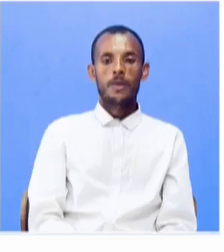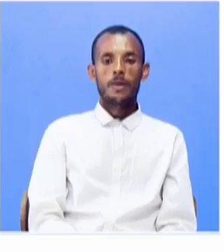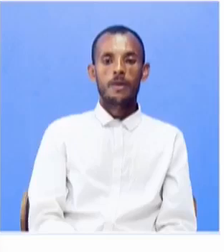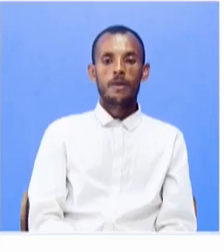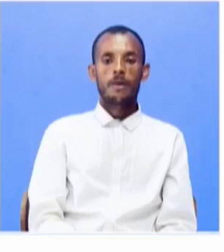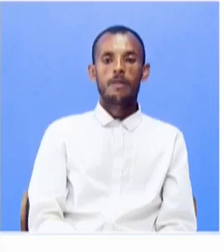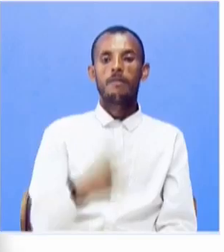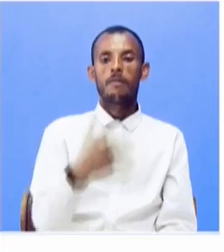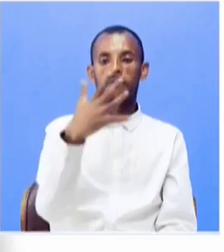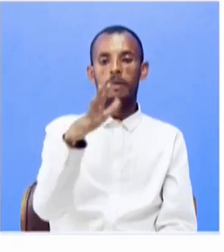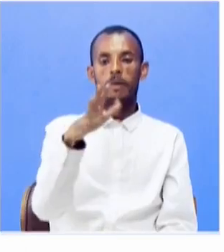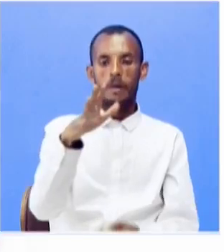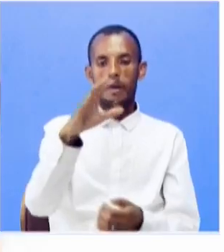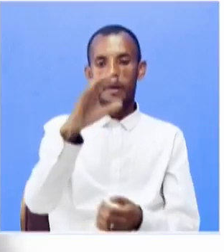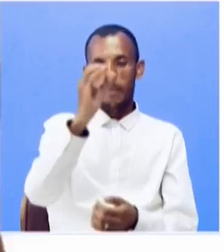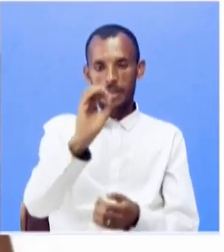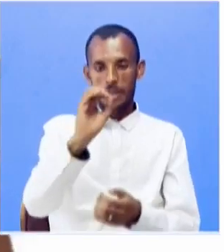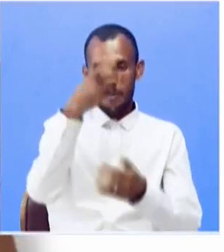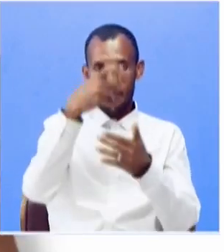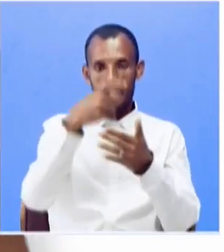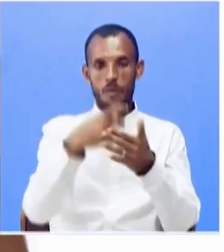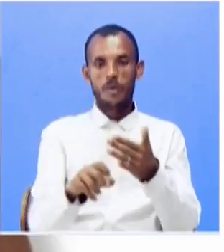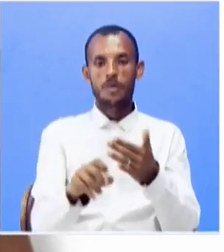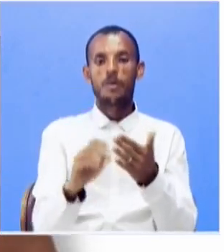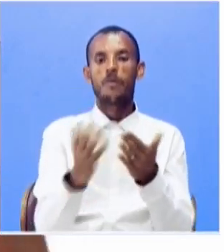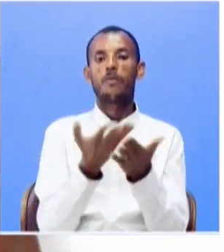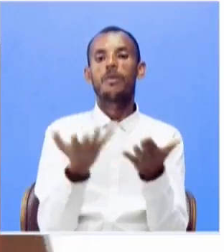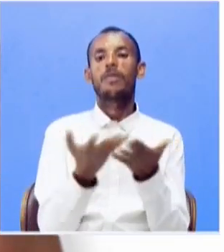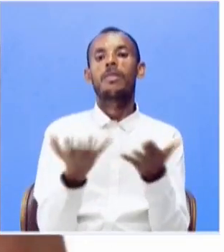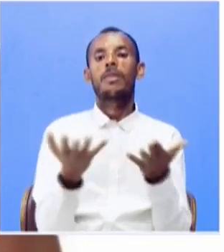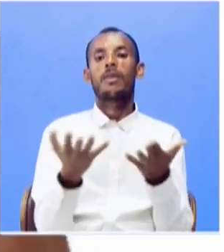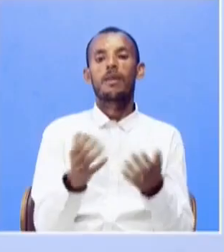The cost of the goods.